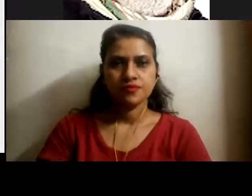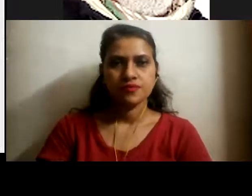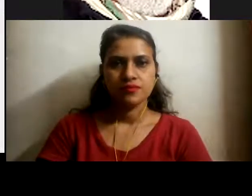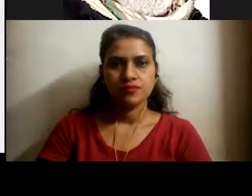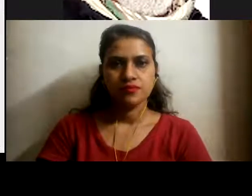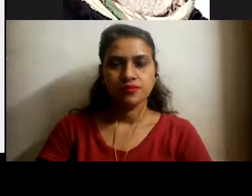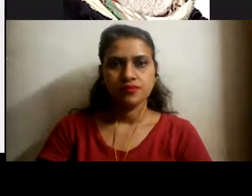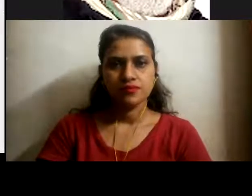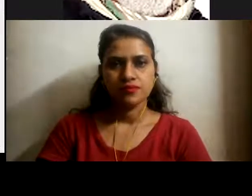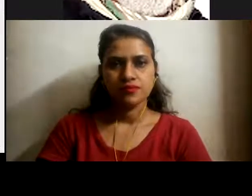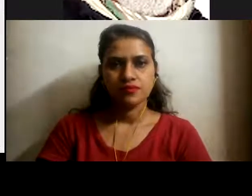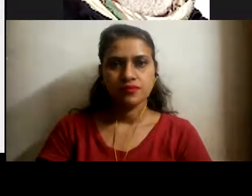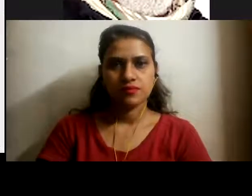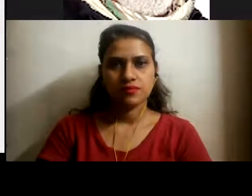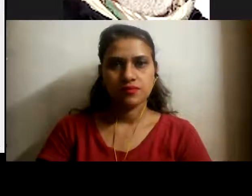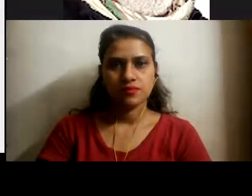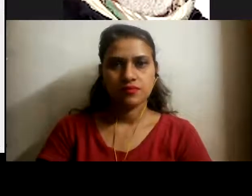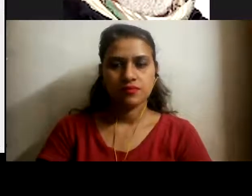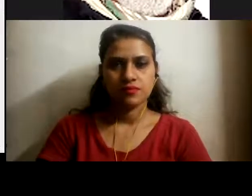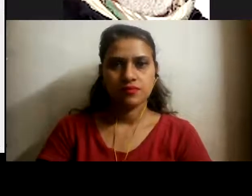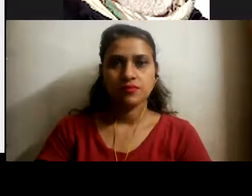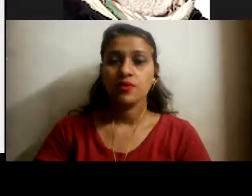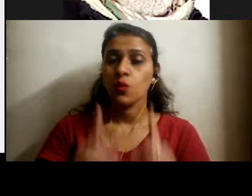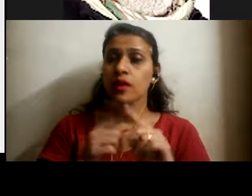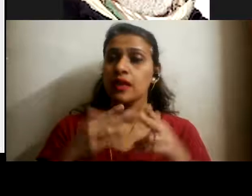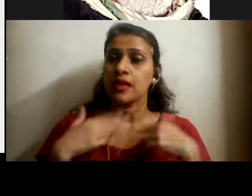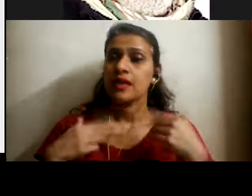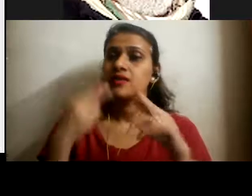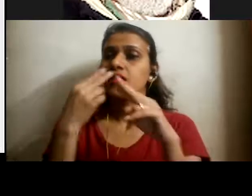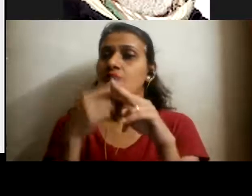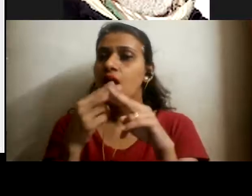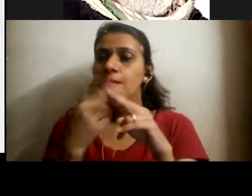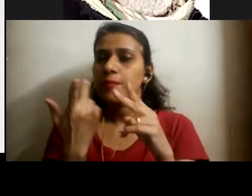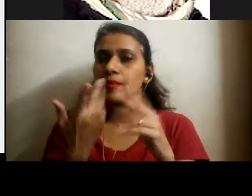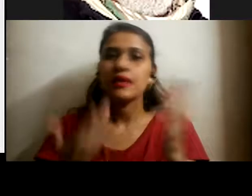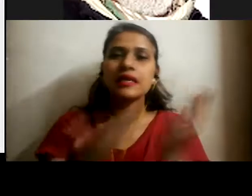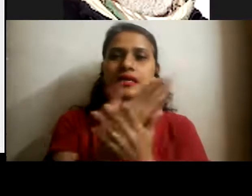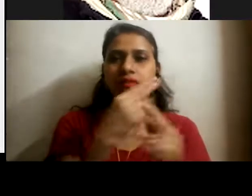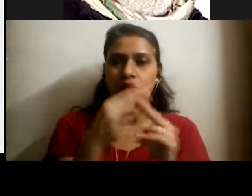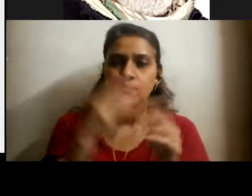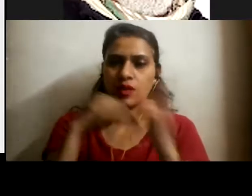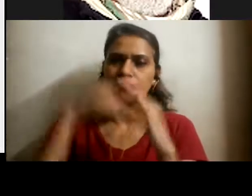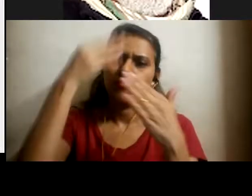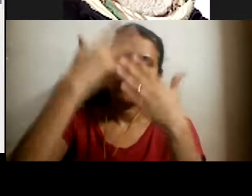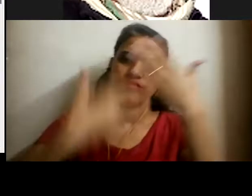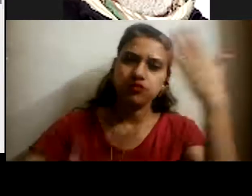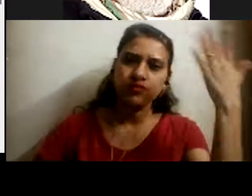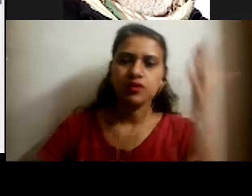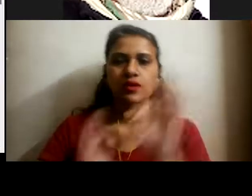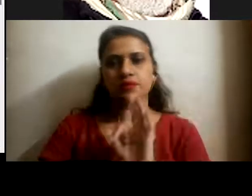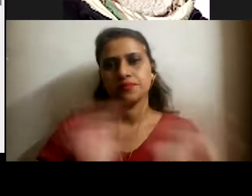According to the citation, we will get the name of the case and all the details of the case. The entire case law will be available